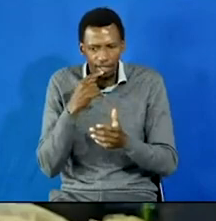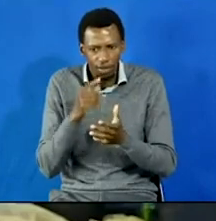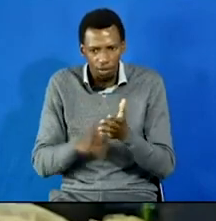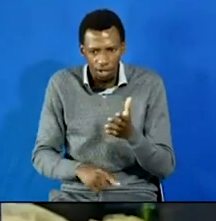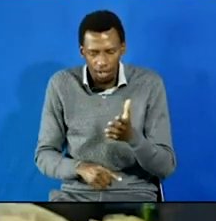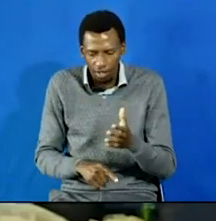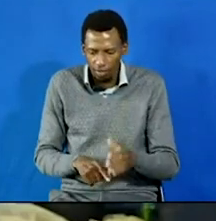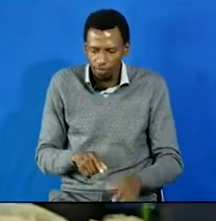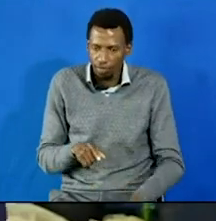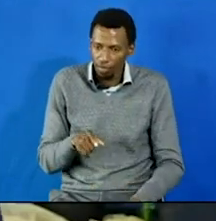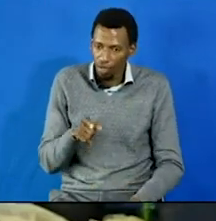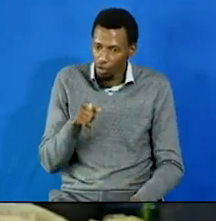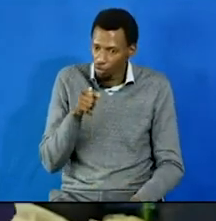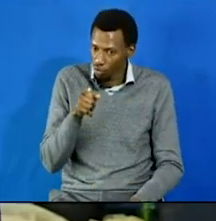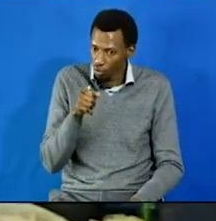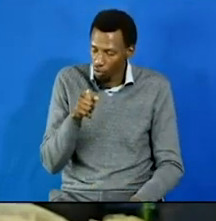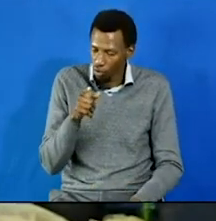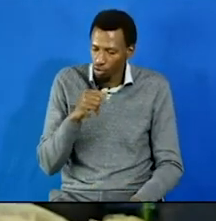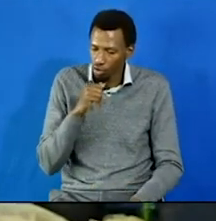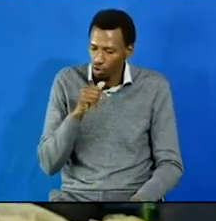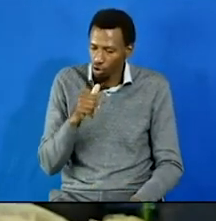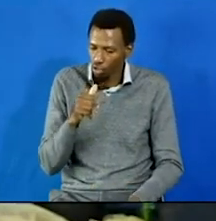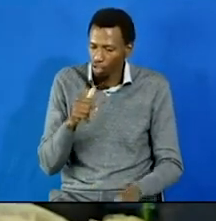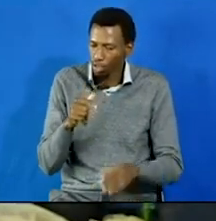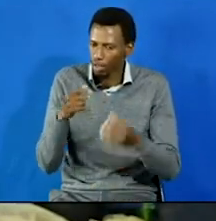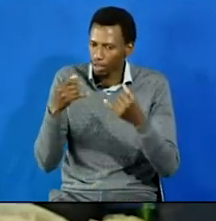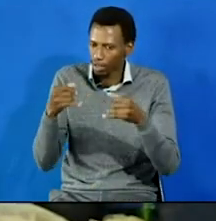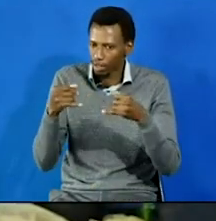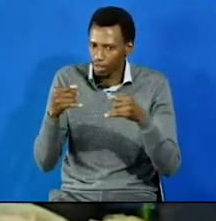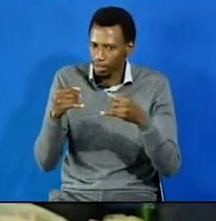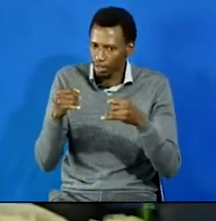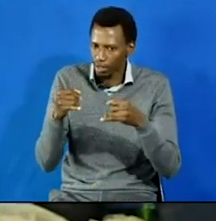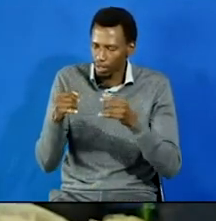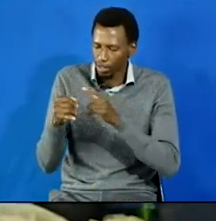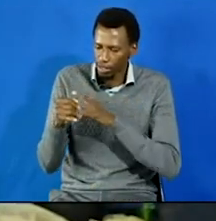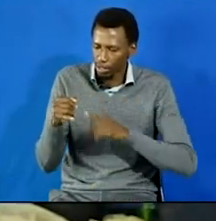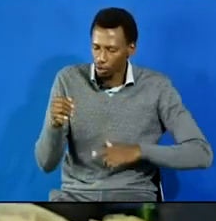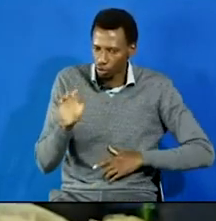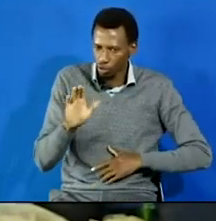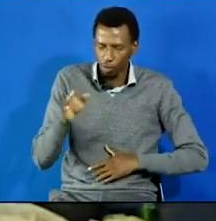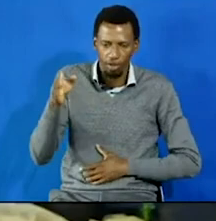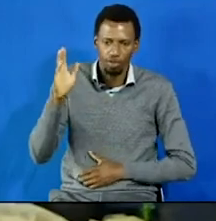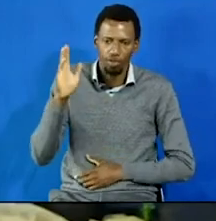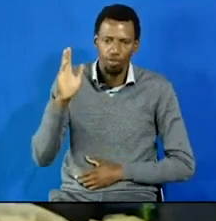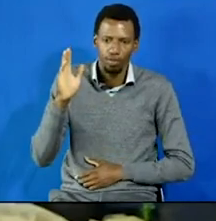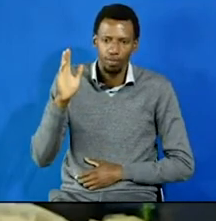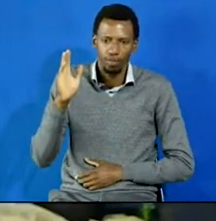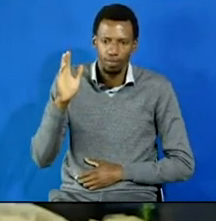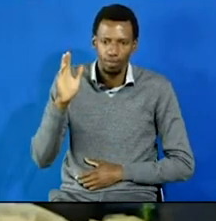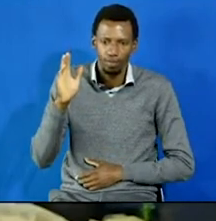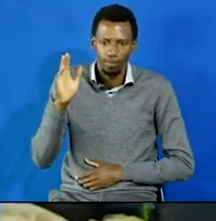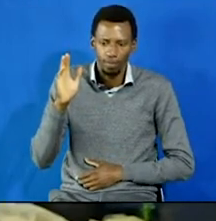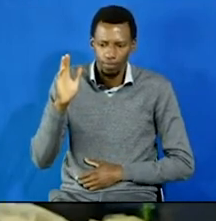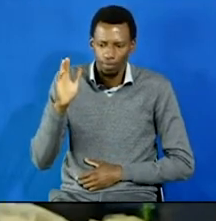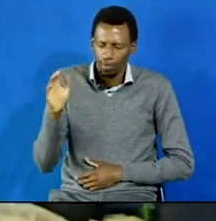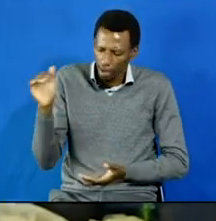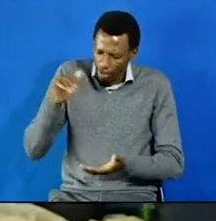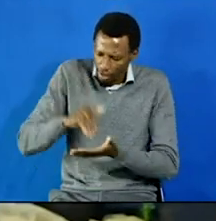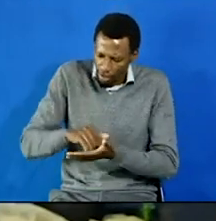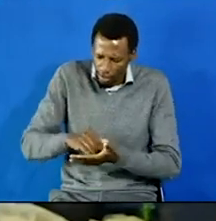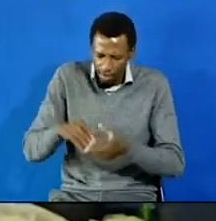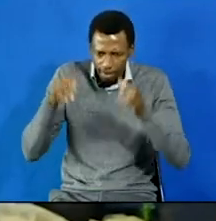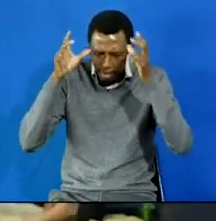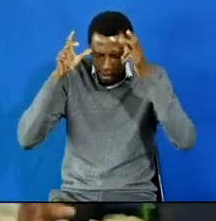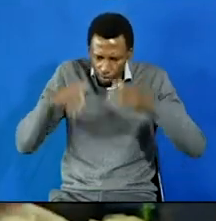not tempt the Lord your God. Thou shalt not tempt the Lord your God. And Satan is not content again.